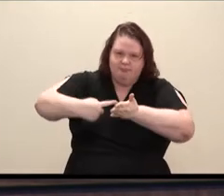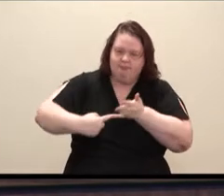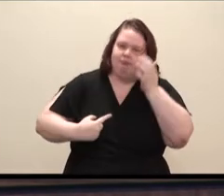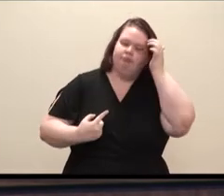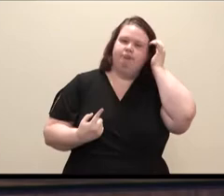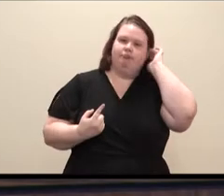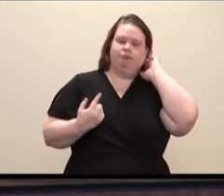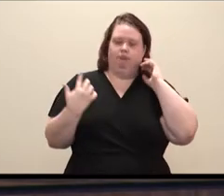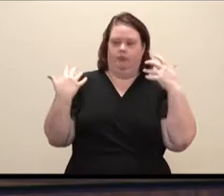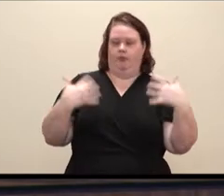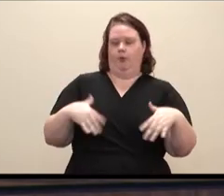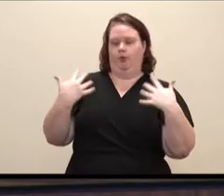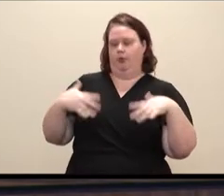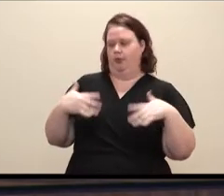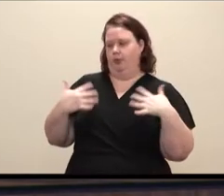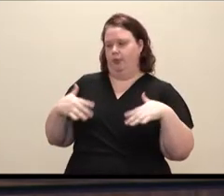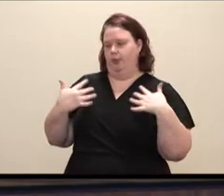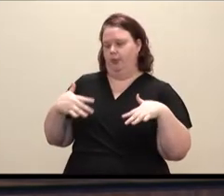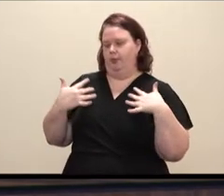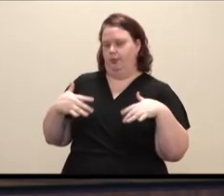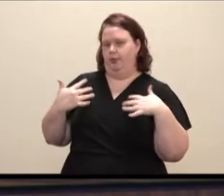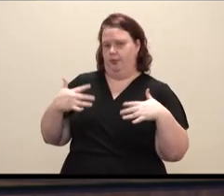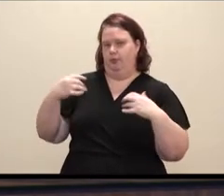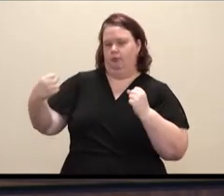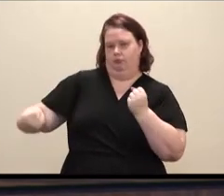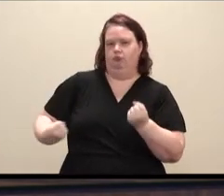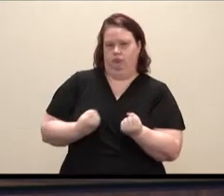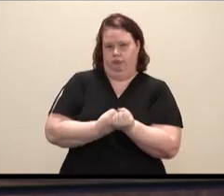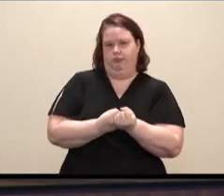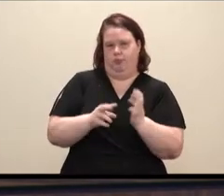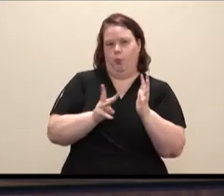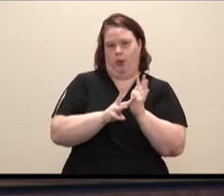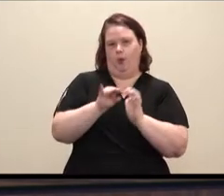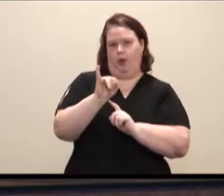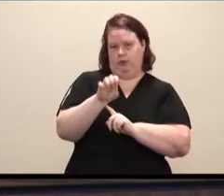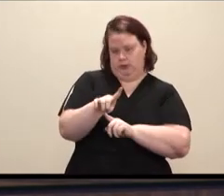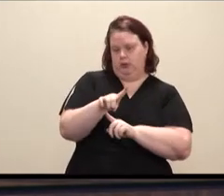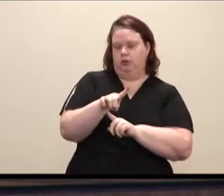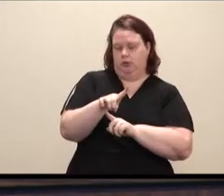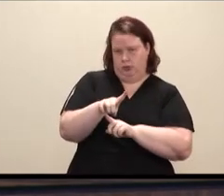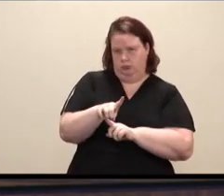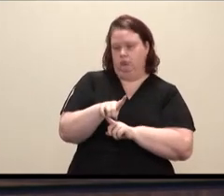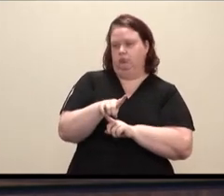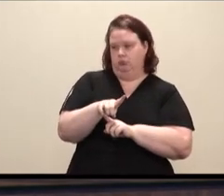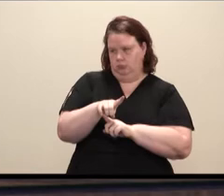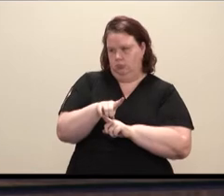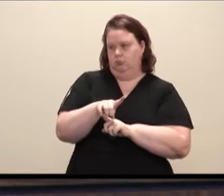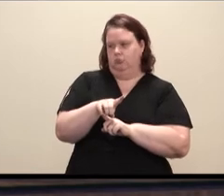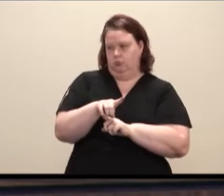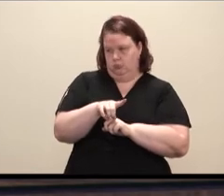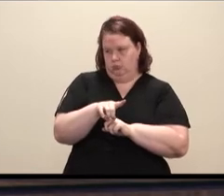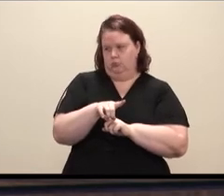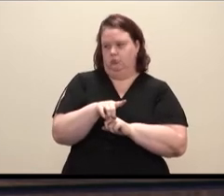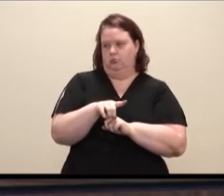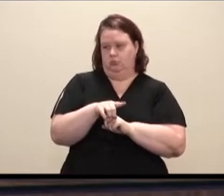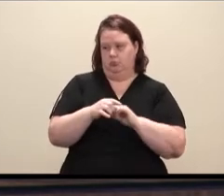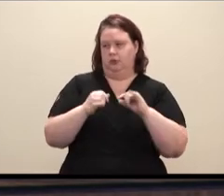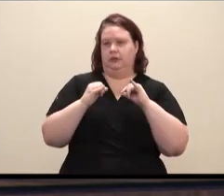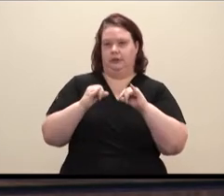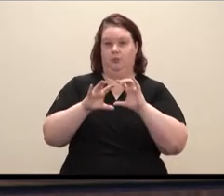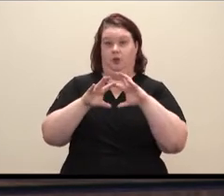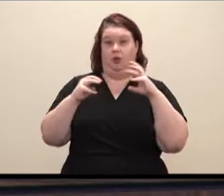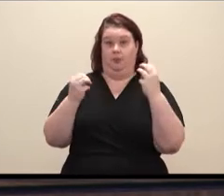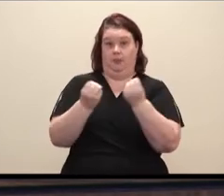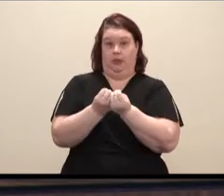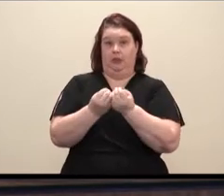so behind Waco ISD, and I think I feel that same thing from our city, and it is just really encouraging. I'm